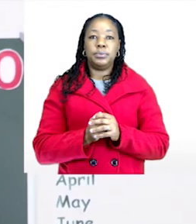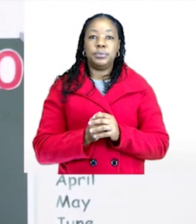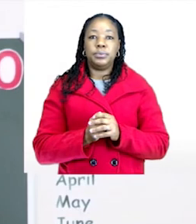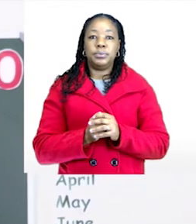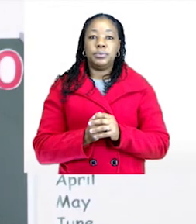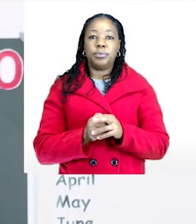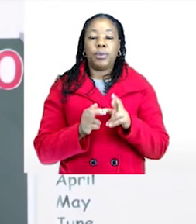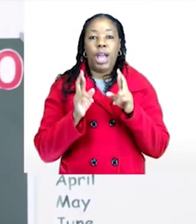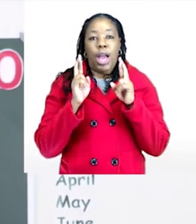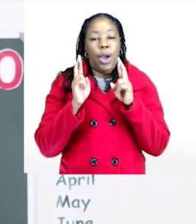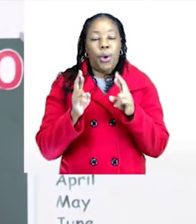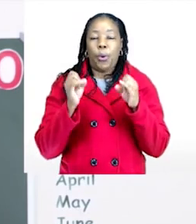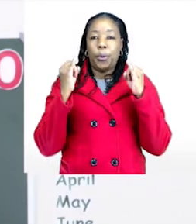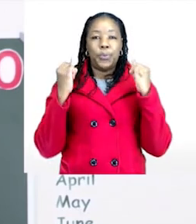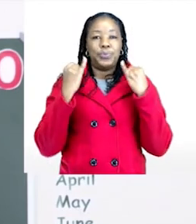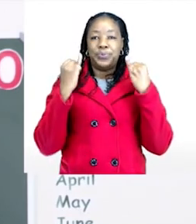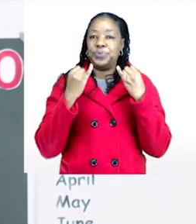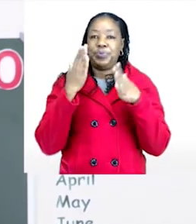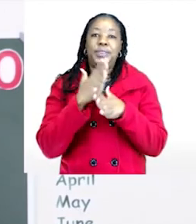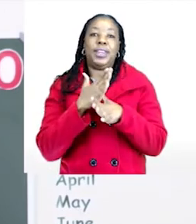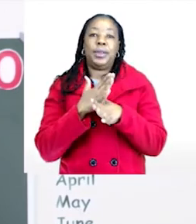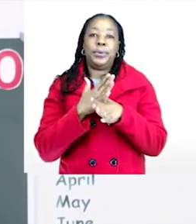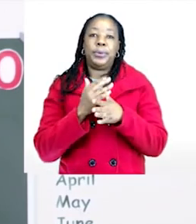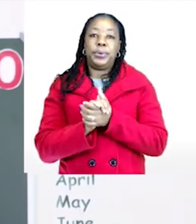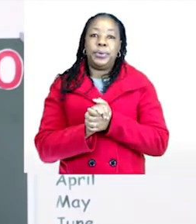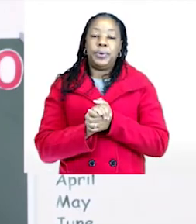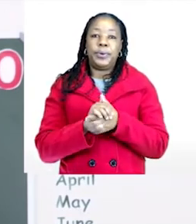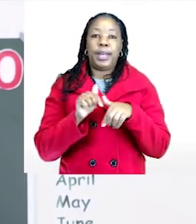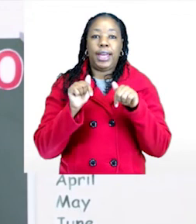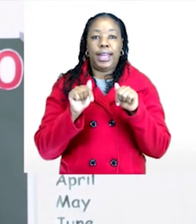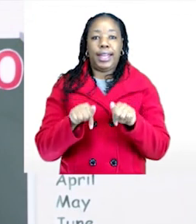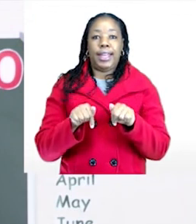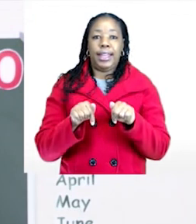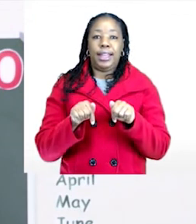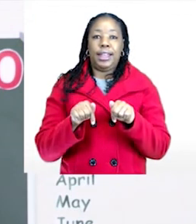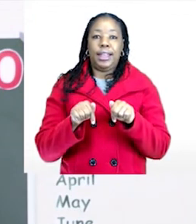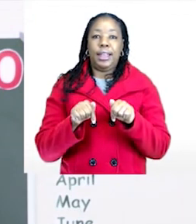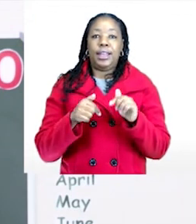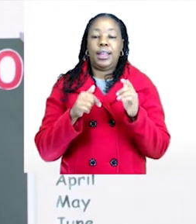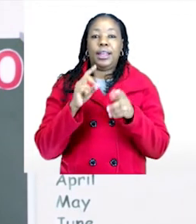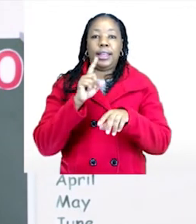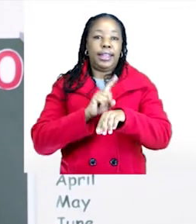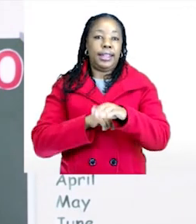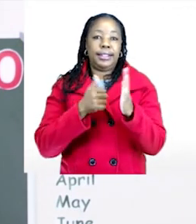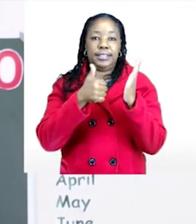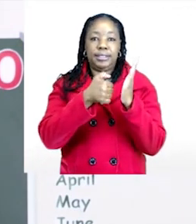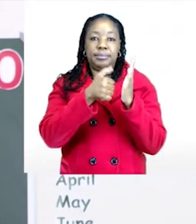I hope you have enjoyed this lesson. Now it is time for us to sanitize our